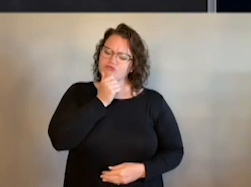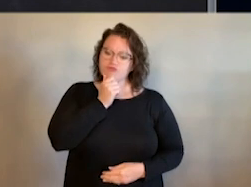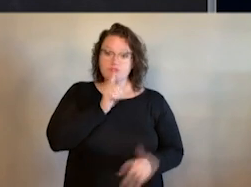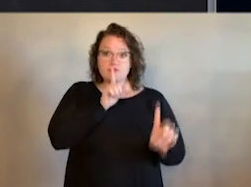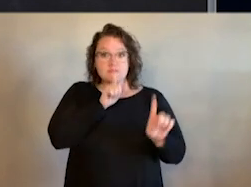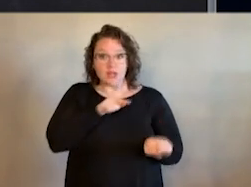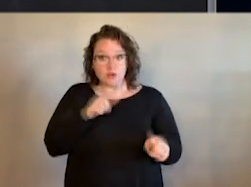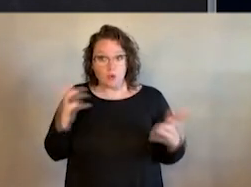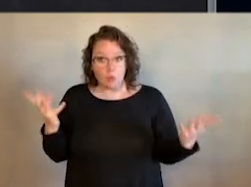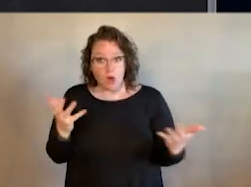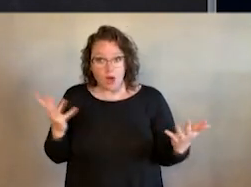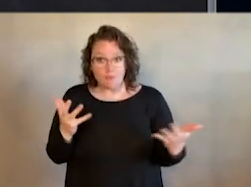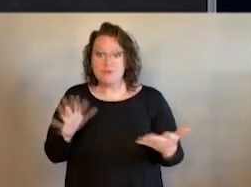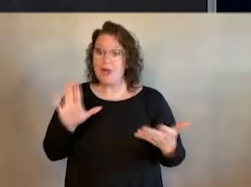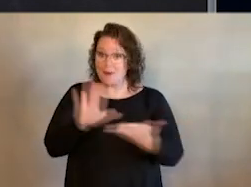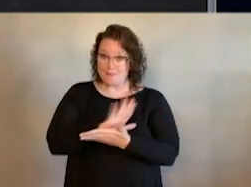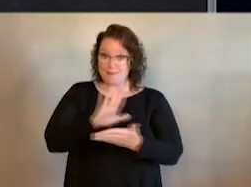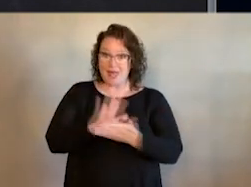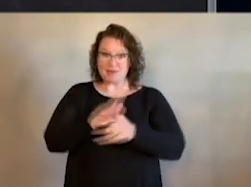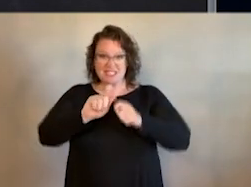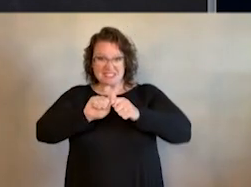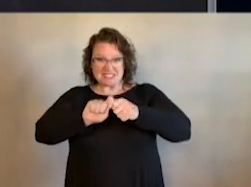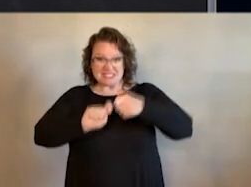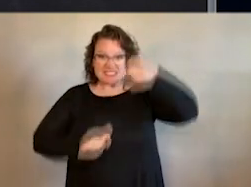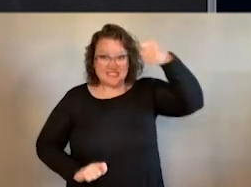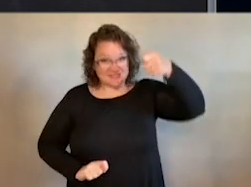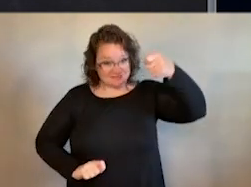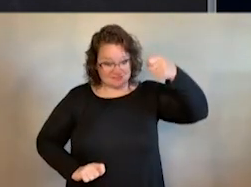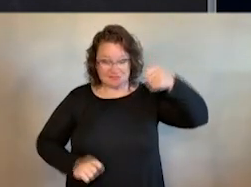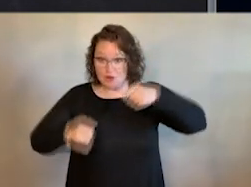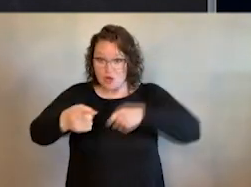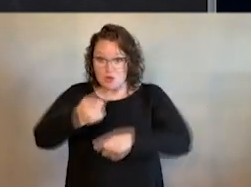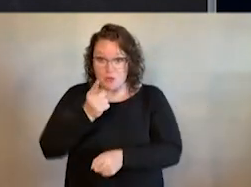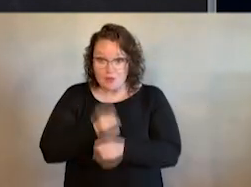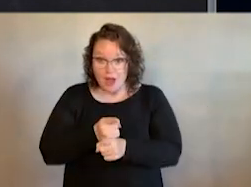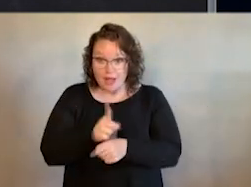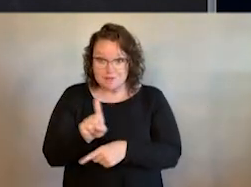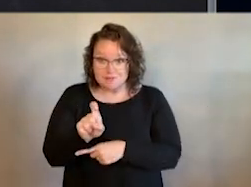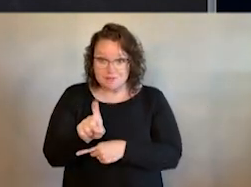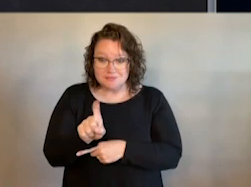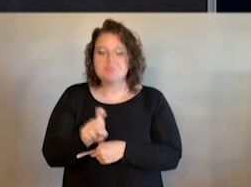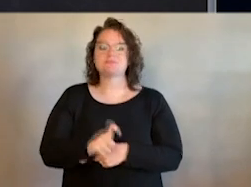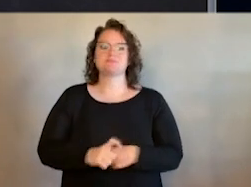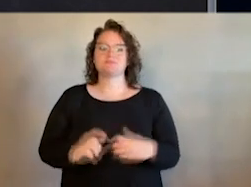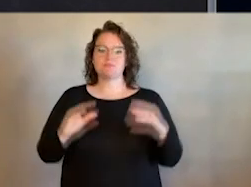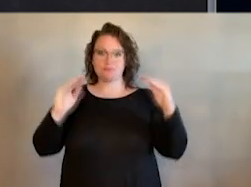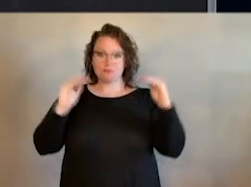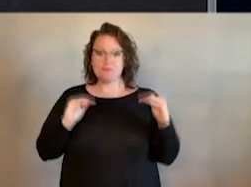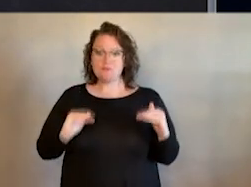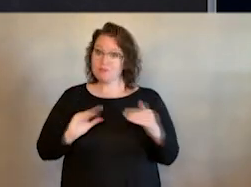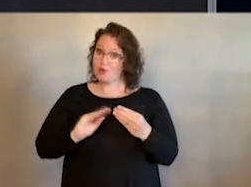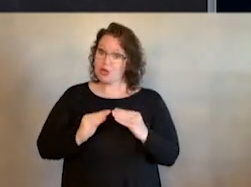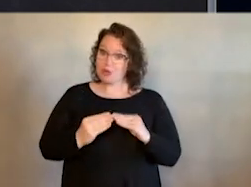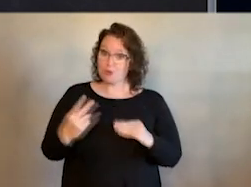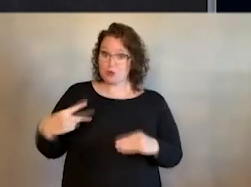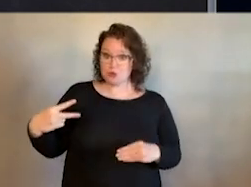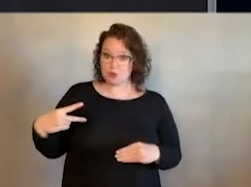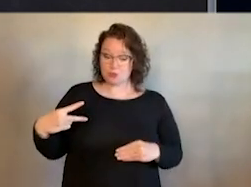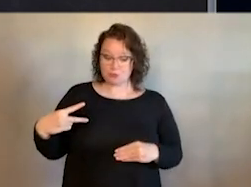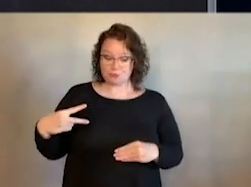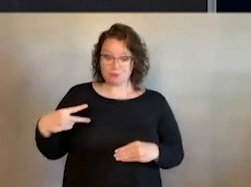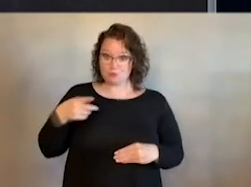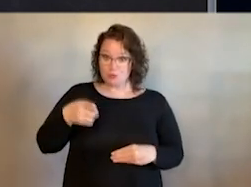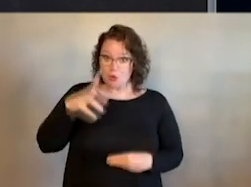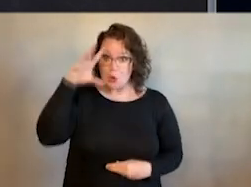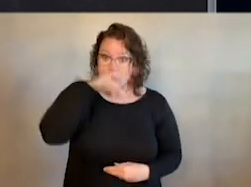The answer was paper ripping. Did you get it right? Here's sound number 2. Can you figure out what this